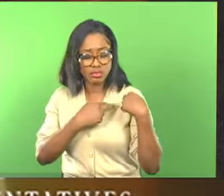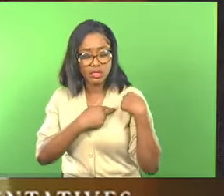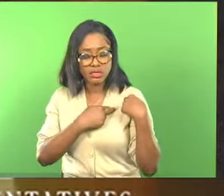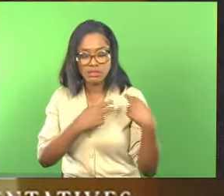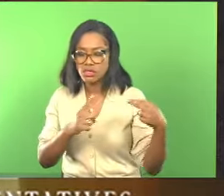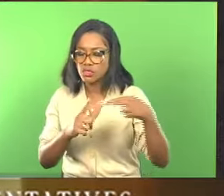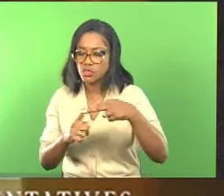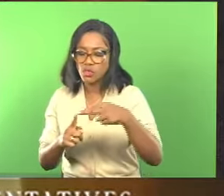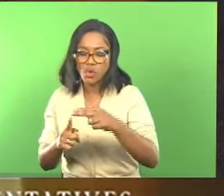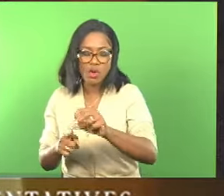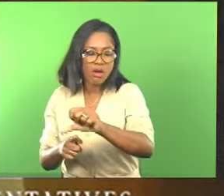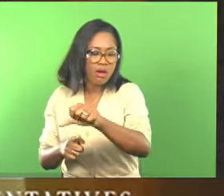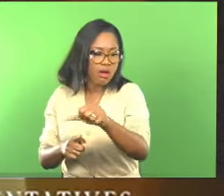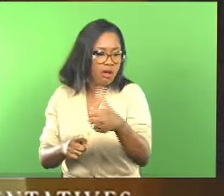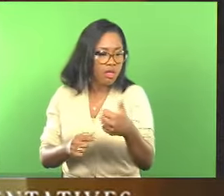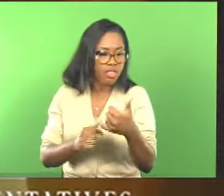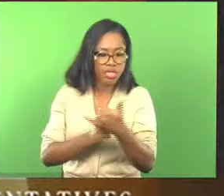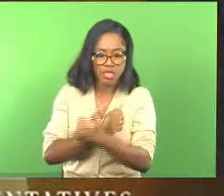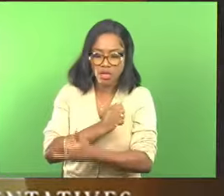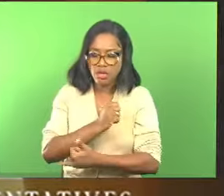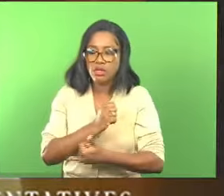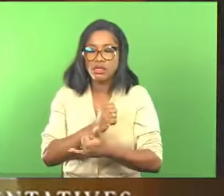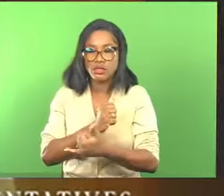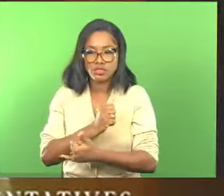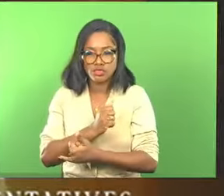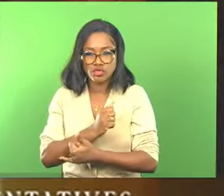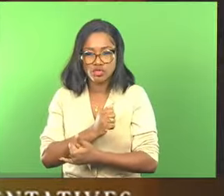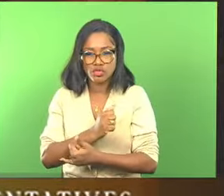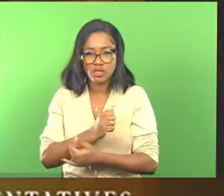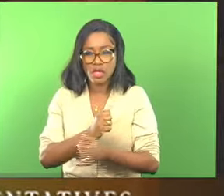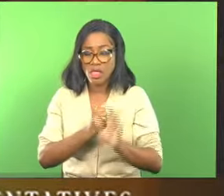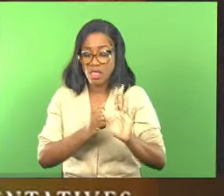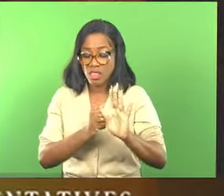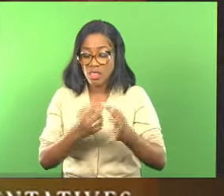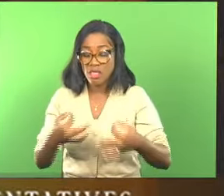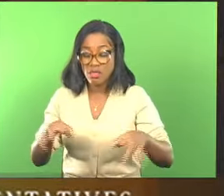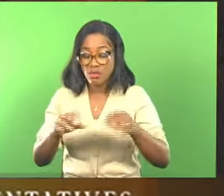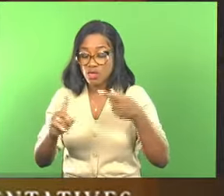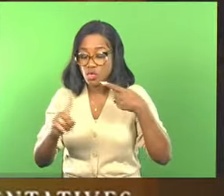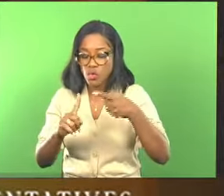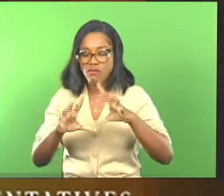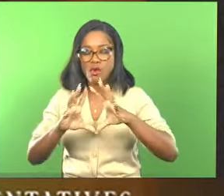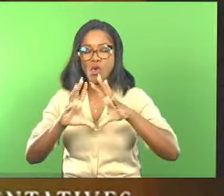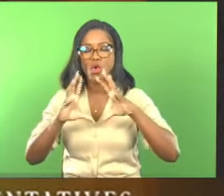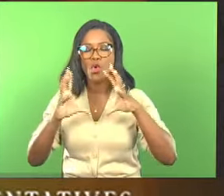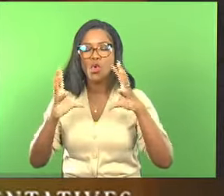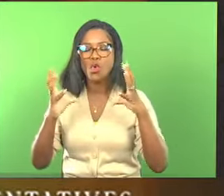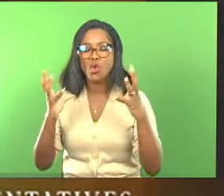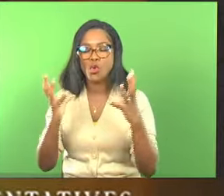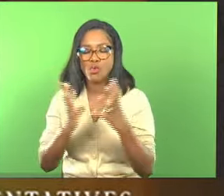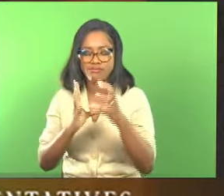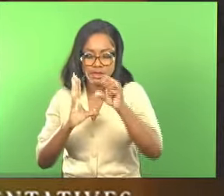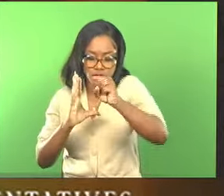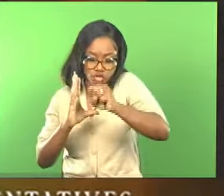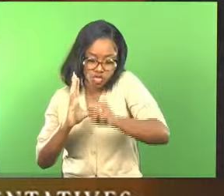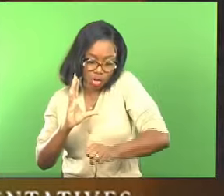others, and our priority will always be the global south.